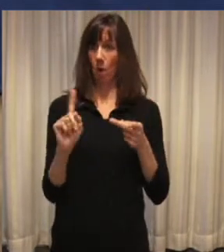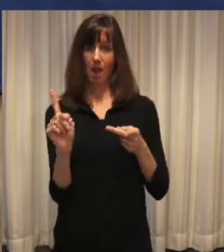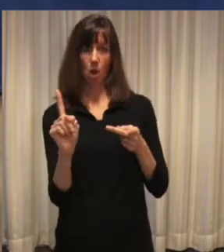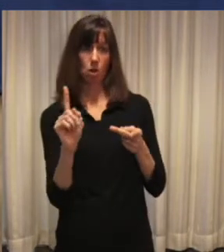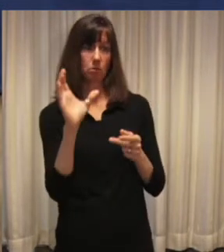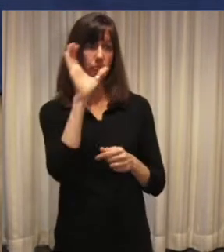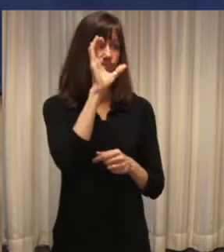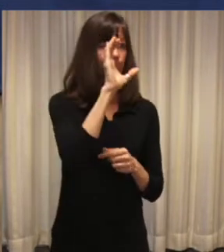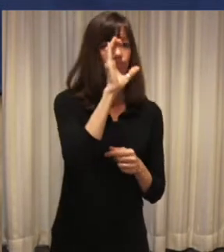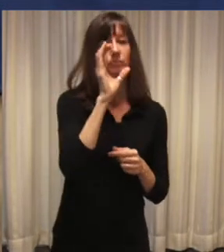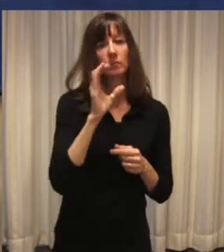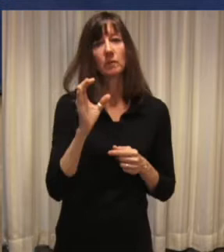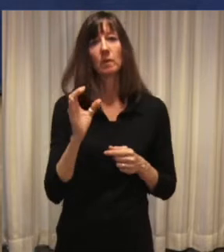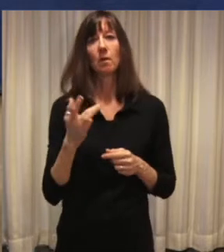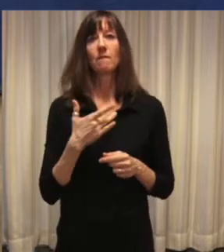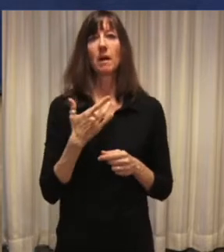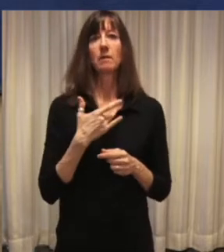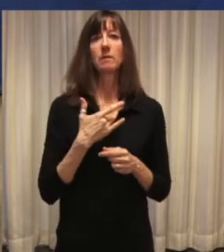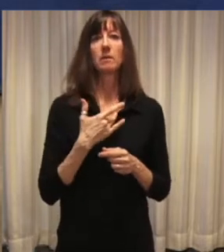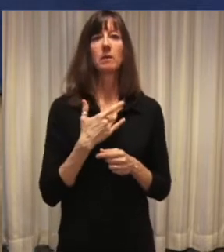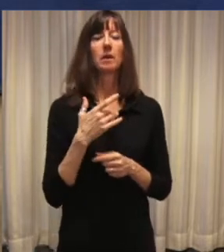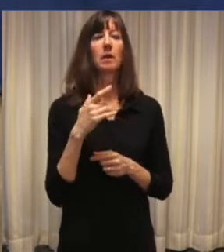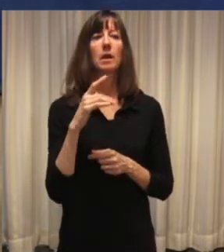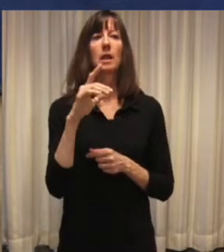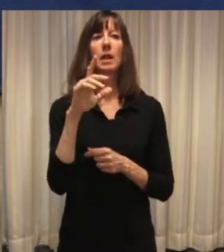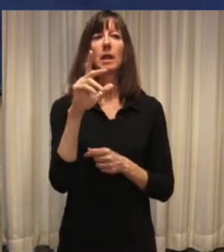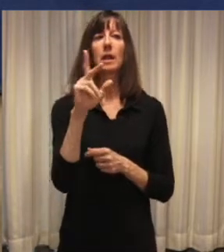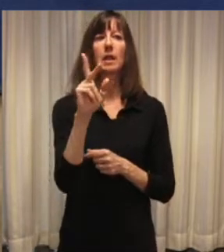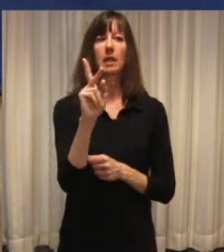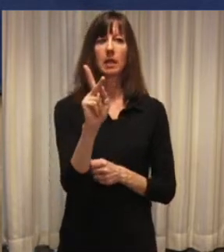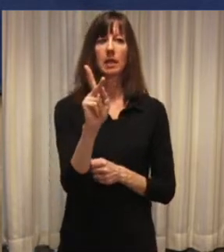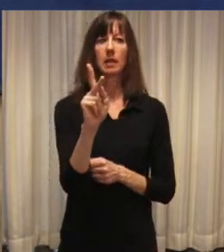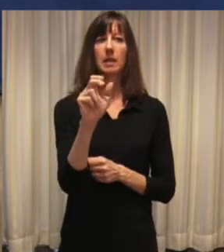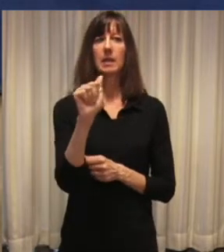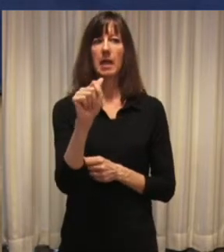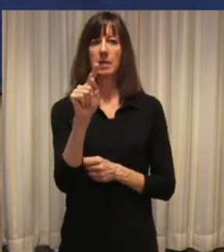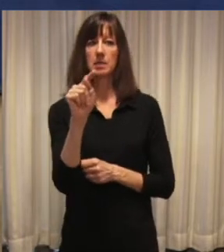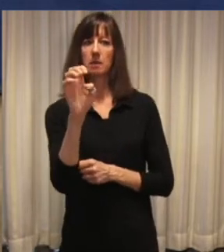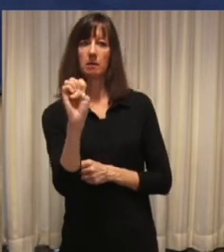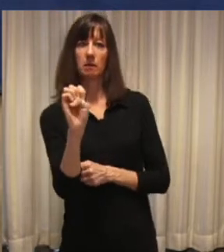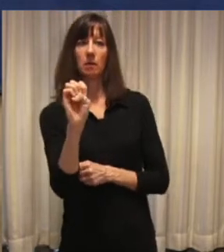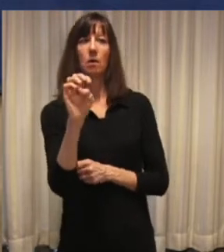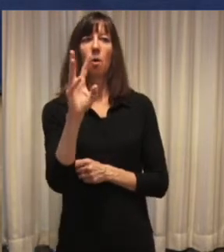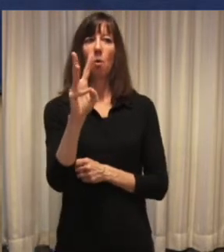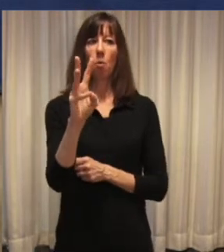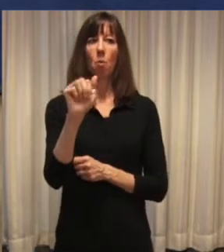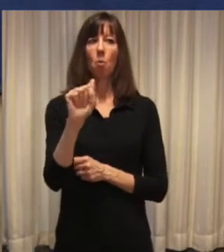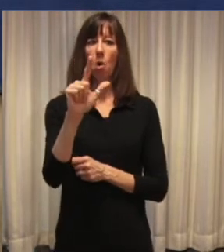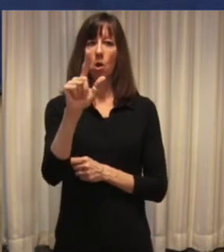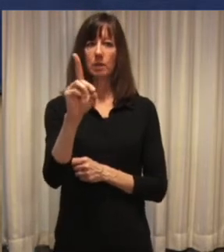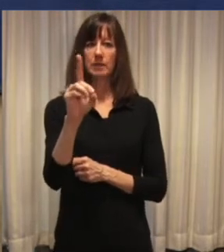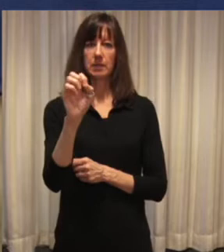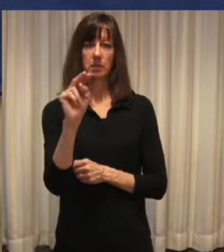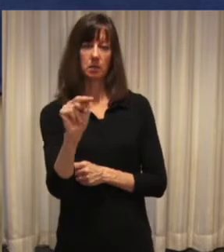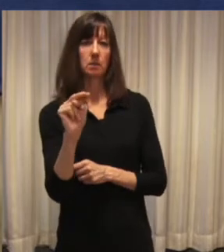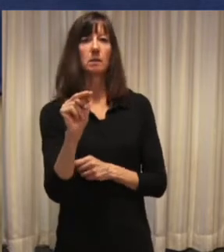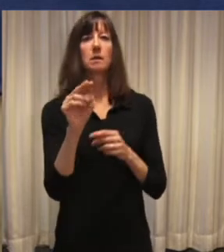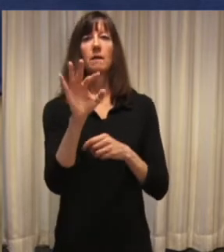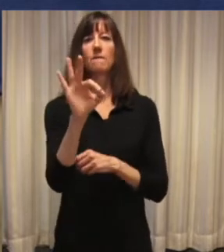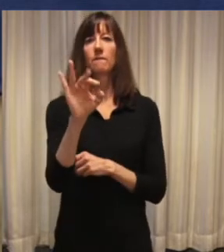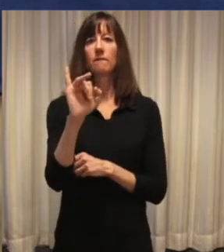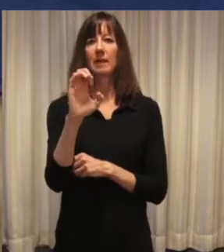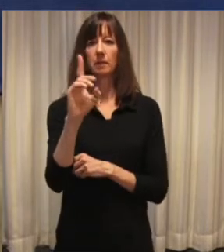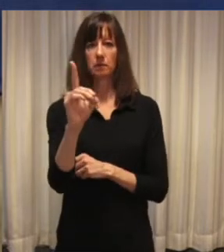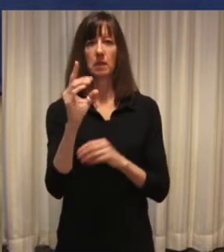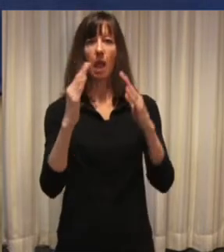actually the Kate Walton Field House at Kingston High School. So that will serve for the next few weeks if we